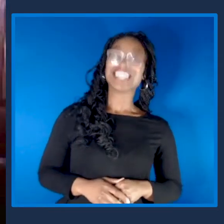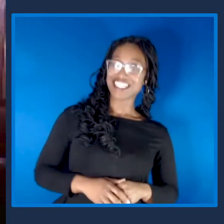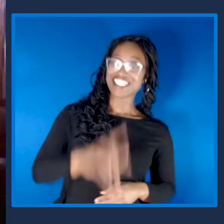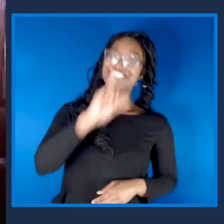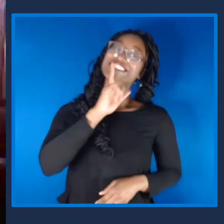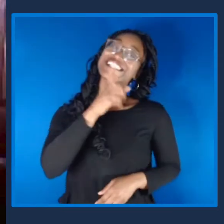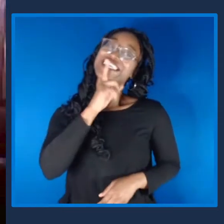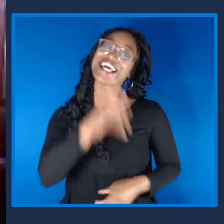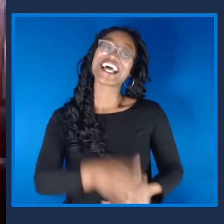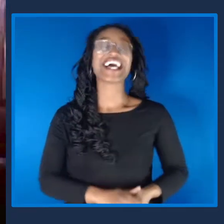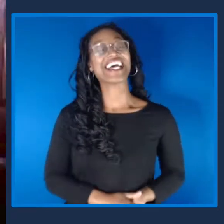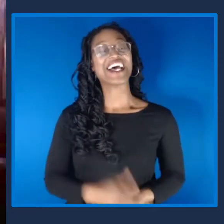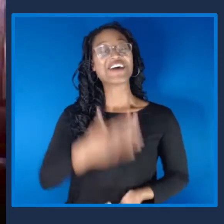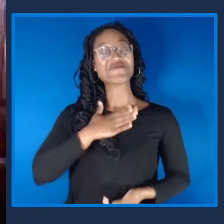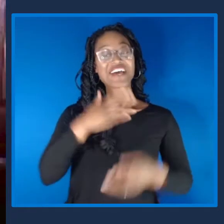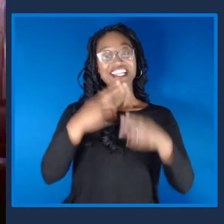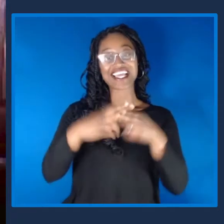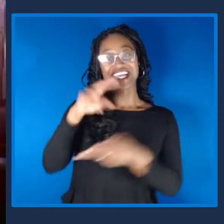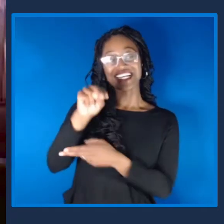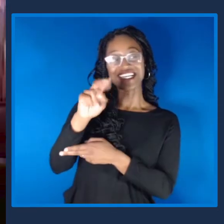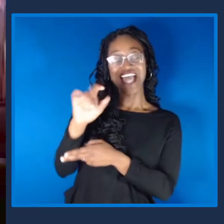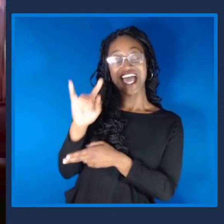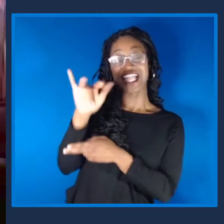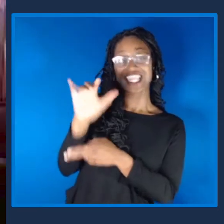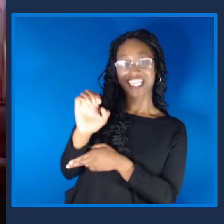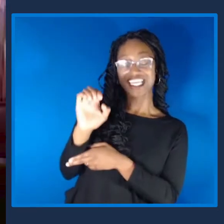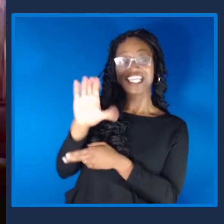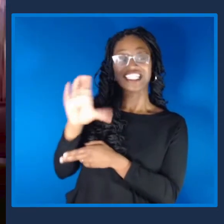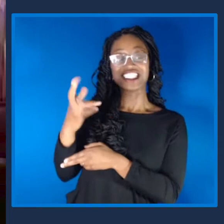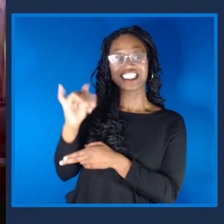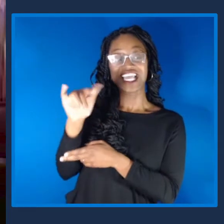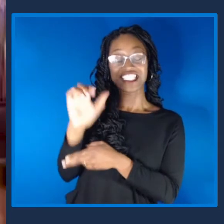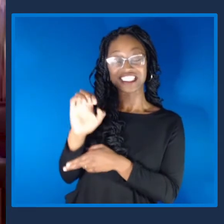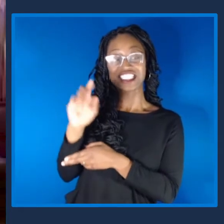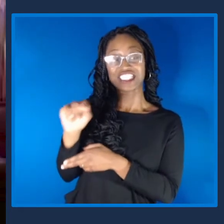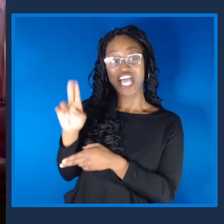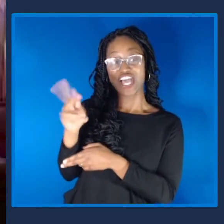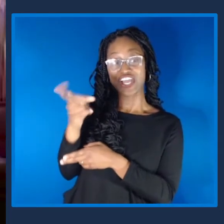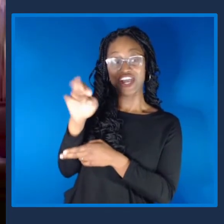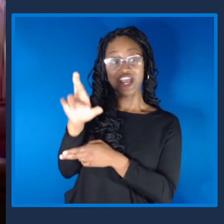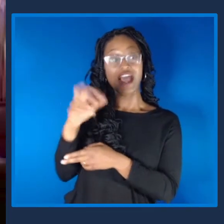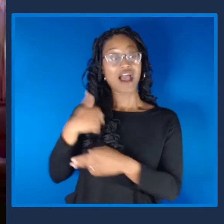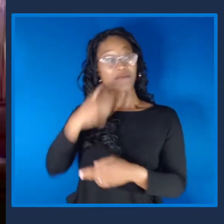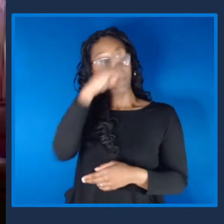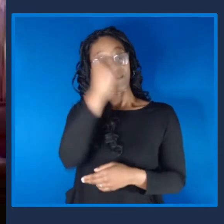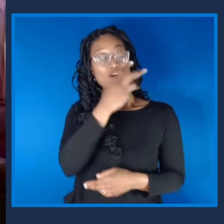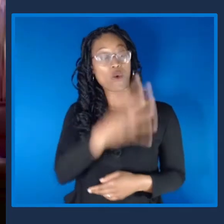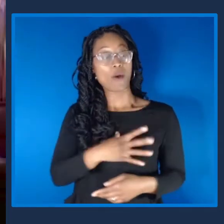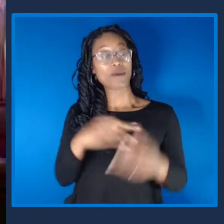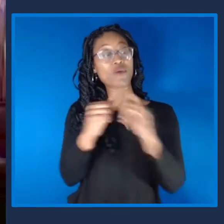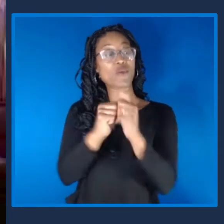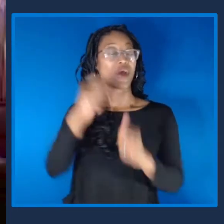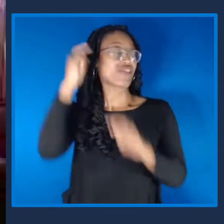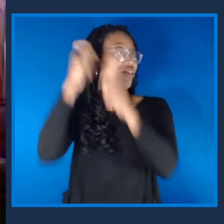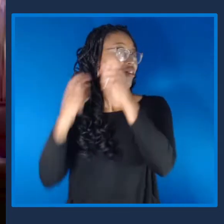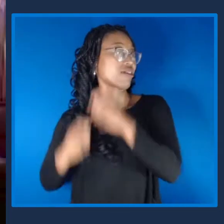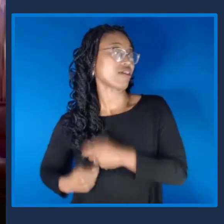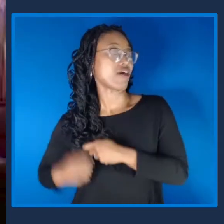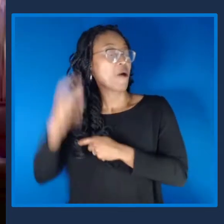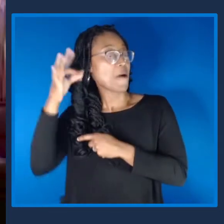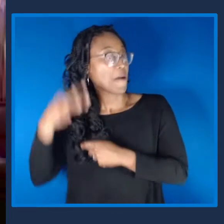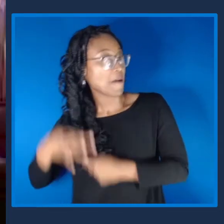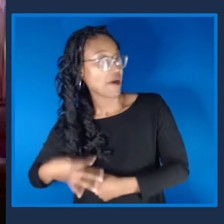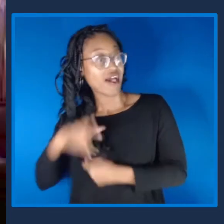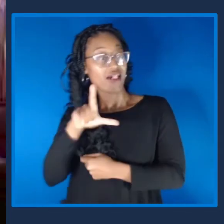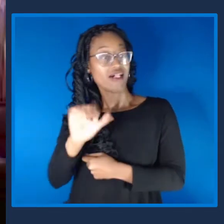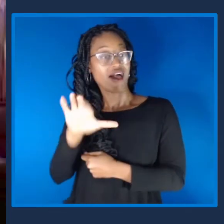Absolutely. My name is Natalie Patrice Tucker, and I am a Black woman with locks below my